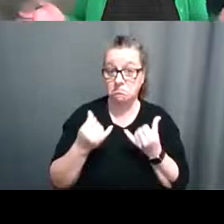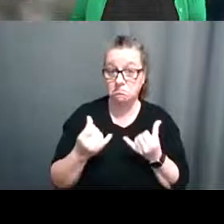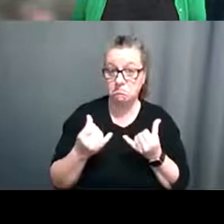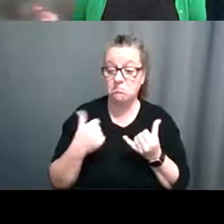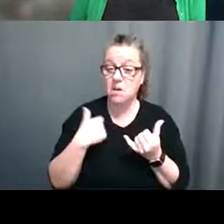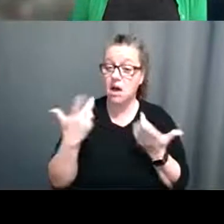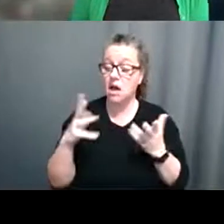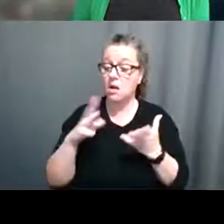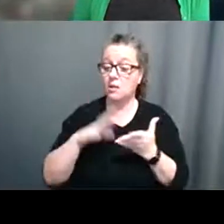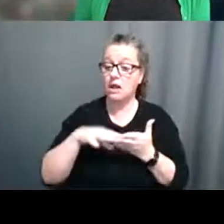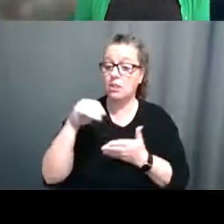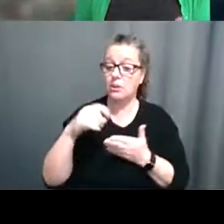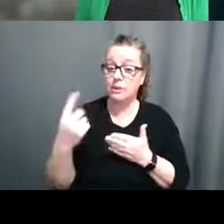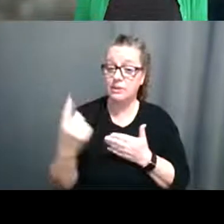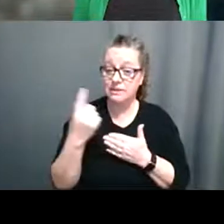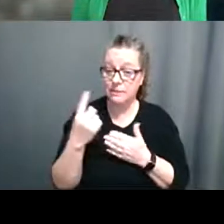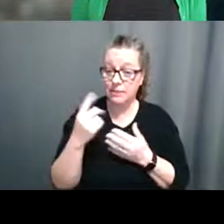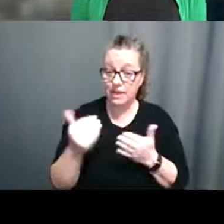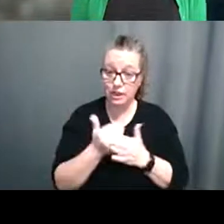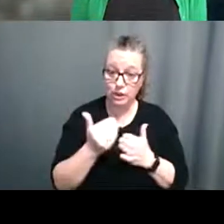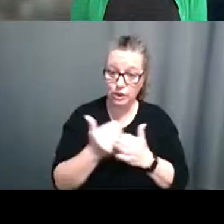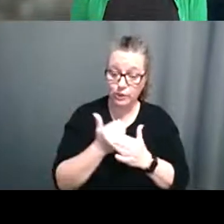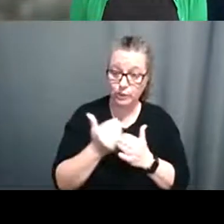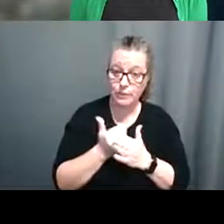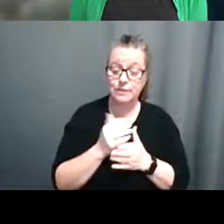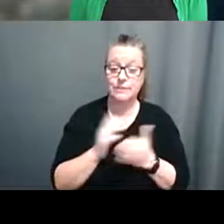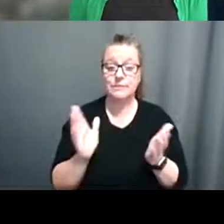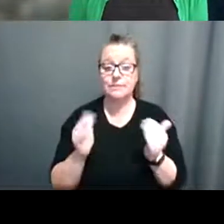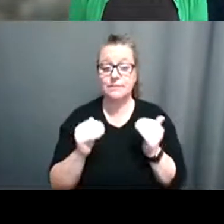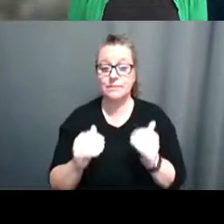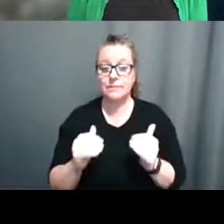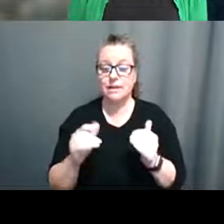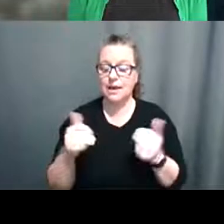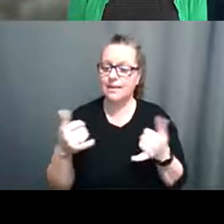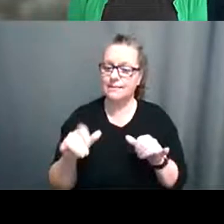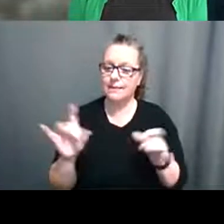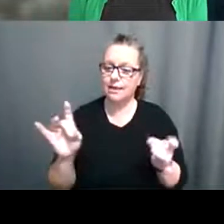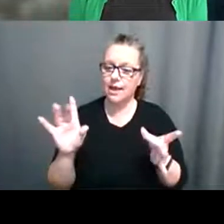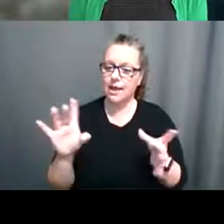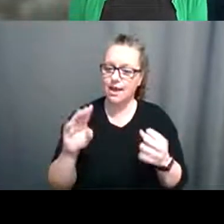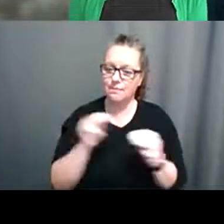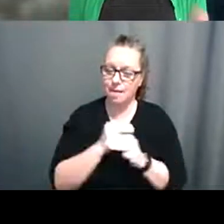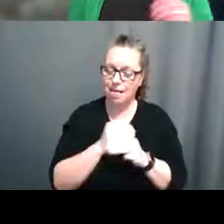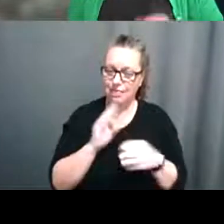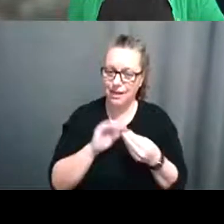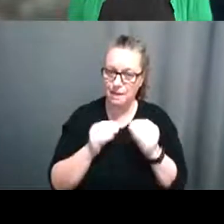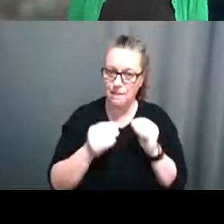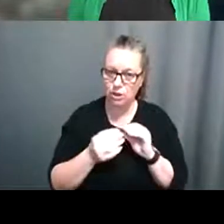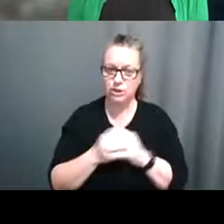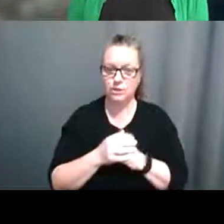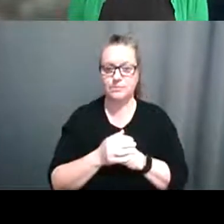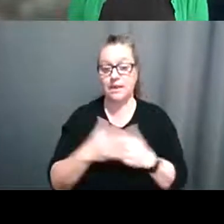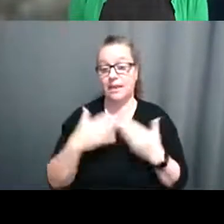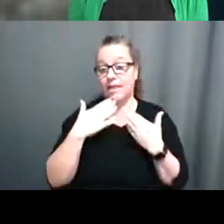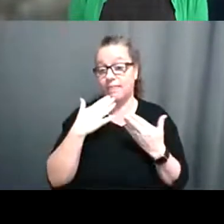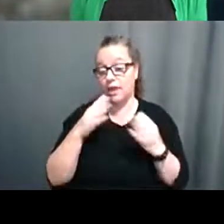learned something new about qualitative versus quantitative data. I still hate math and numbers. Thanks for clarifying